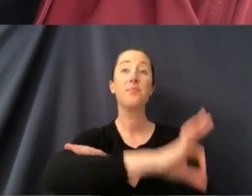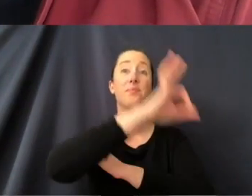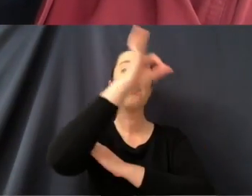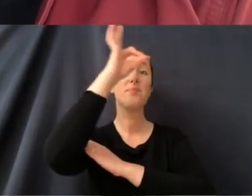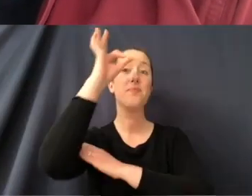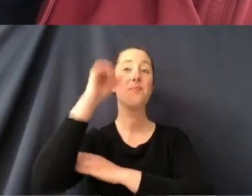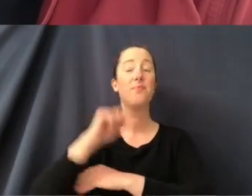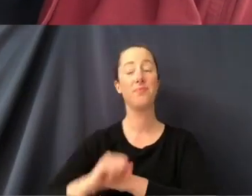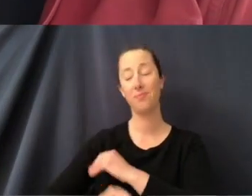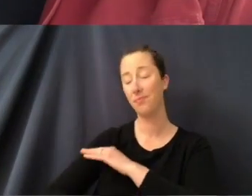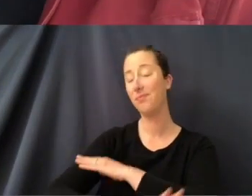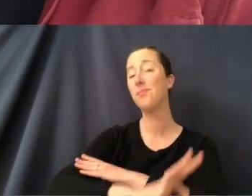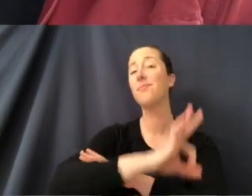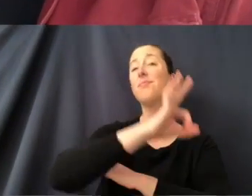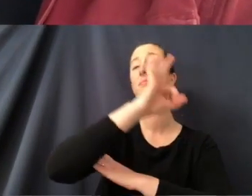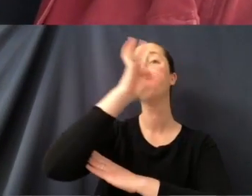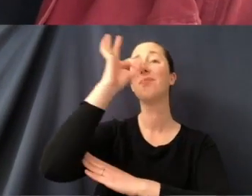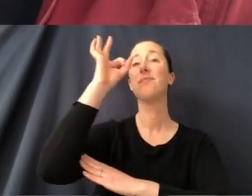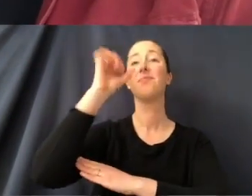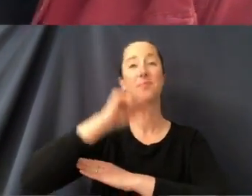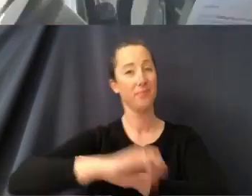Rise and shine.